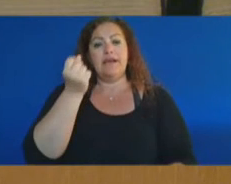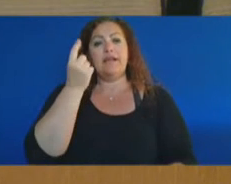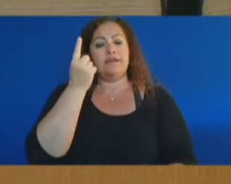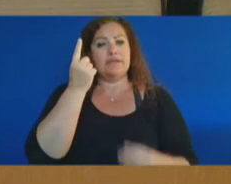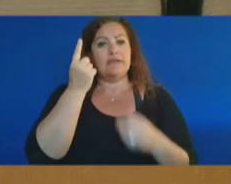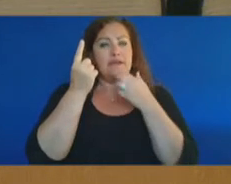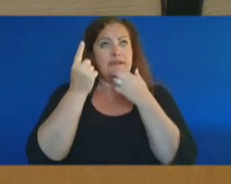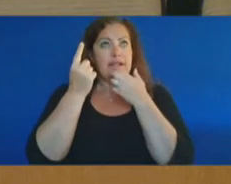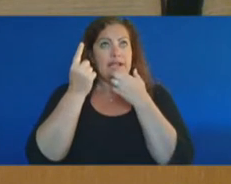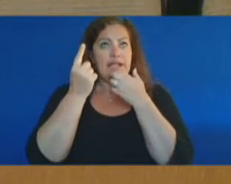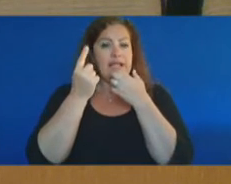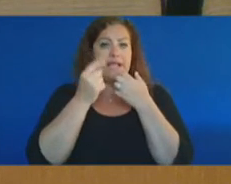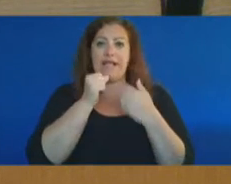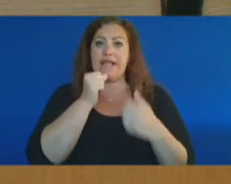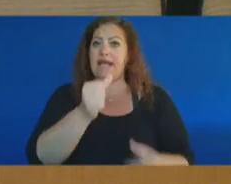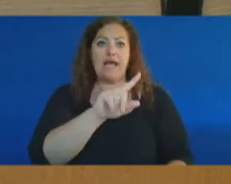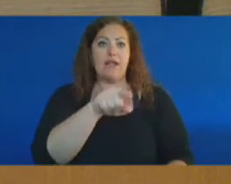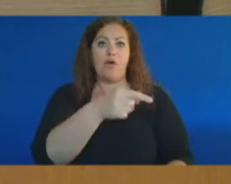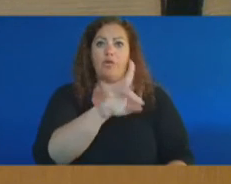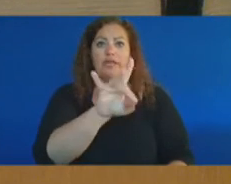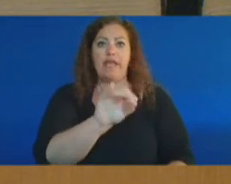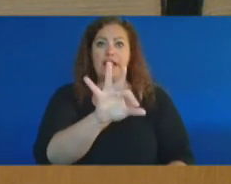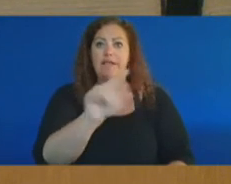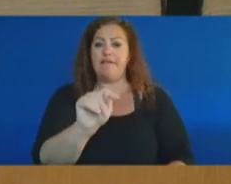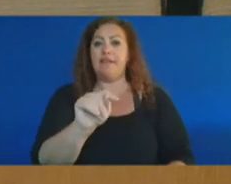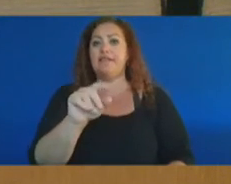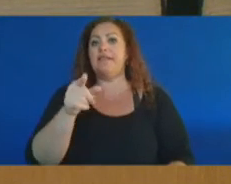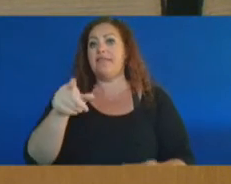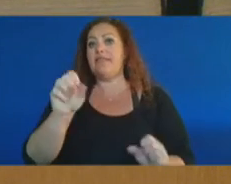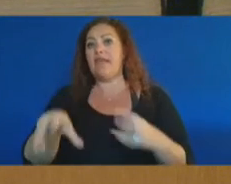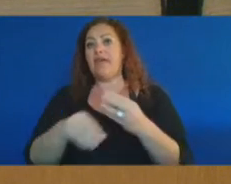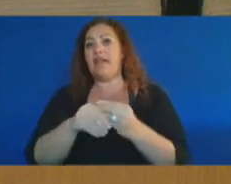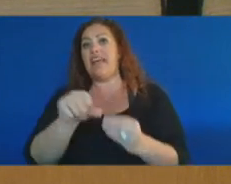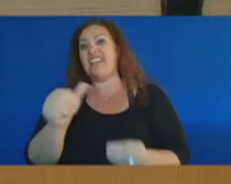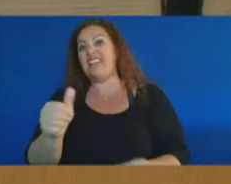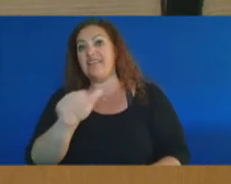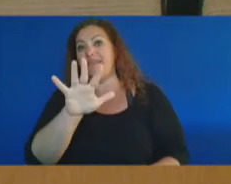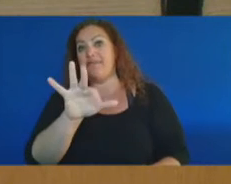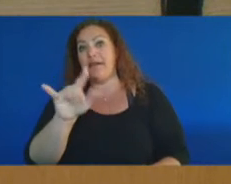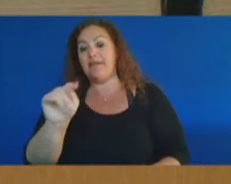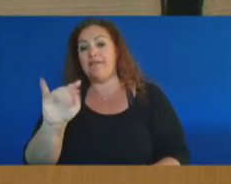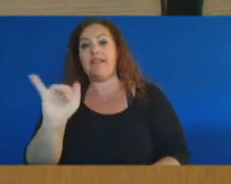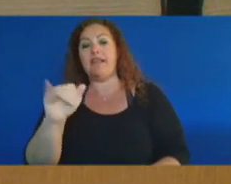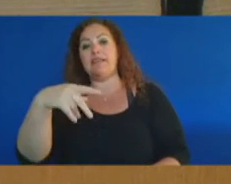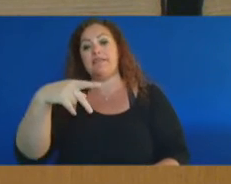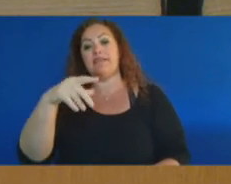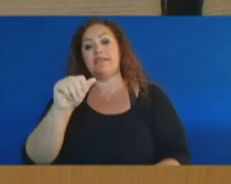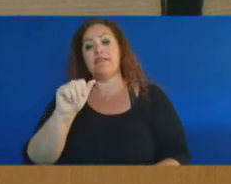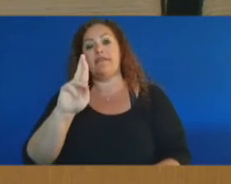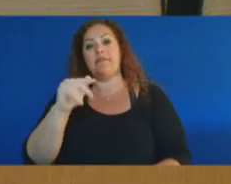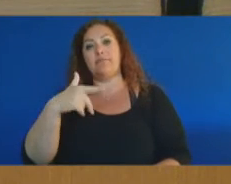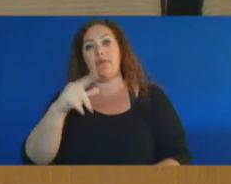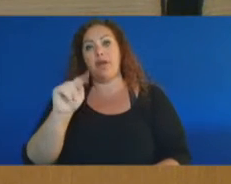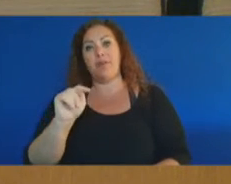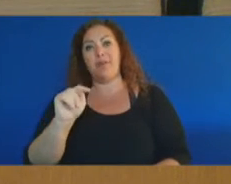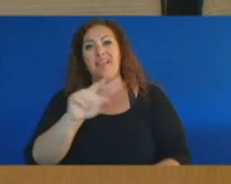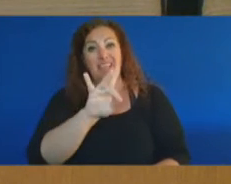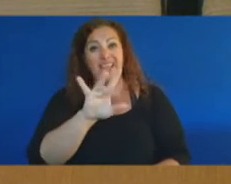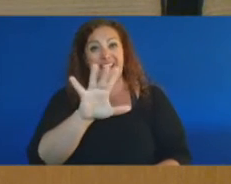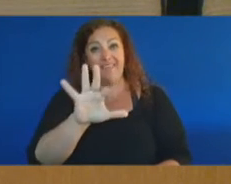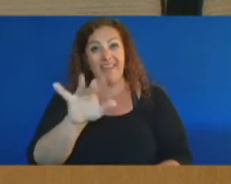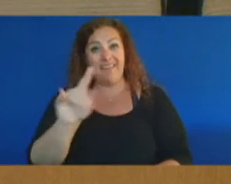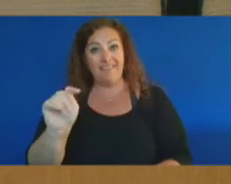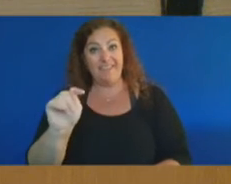not it's not just 80 ft sunap could also add another 5T as a parapet so at 85 ft the